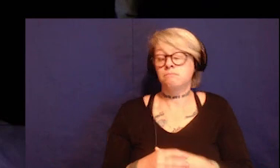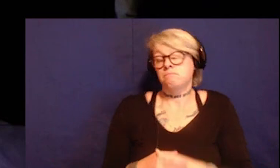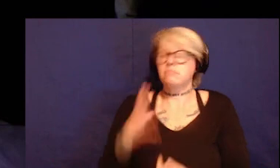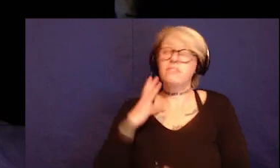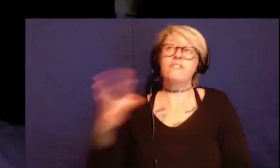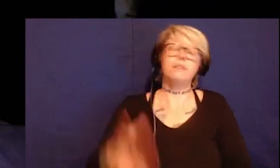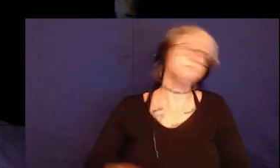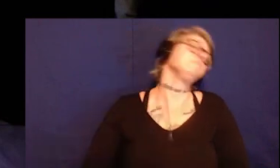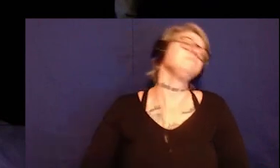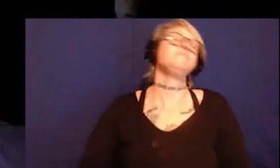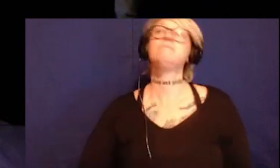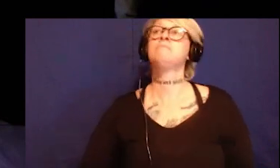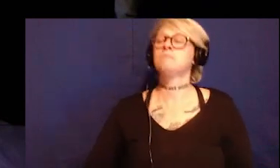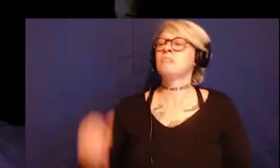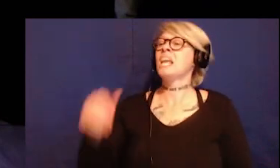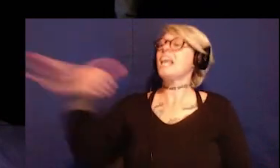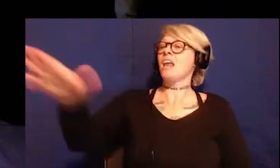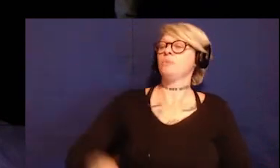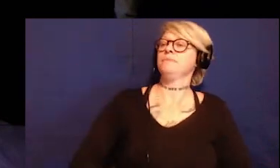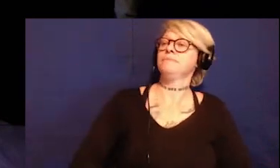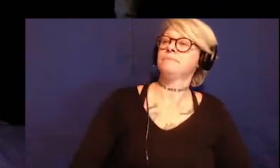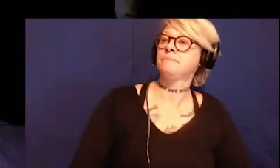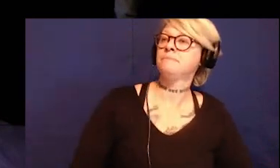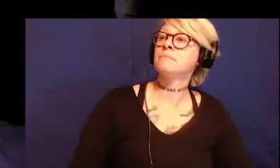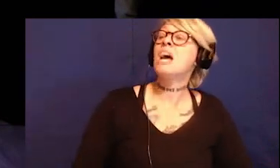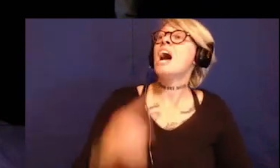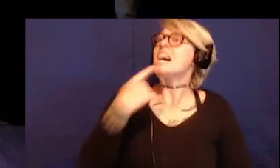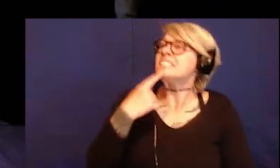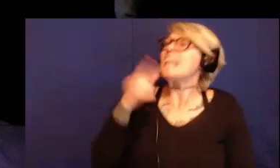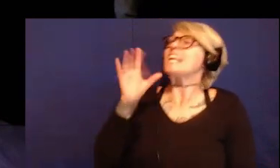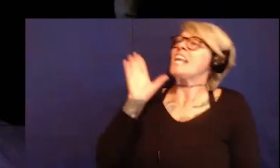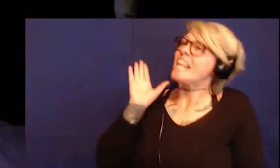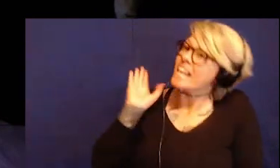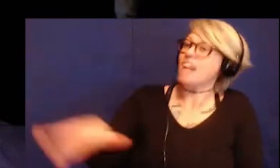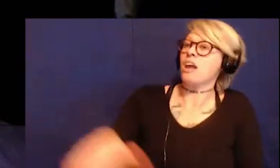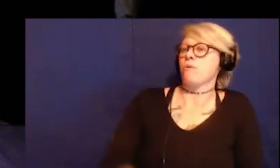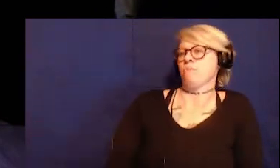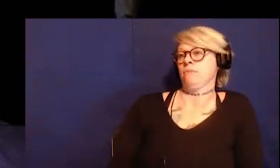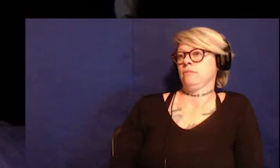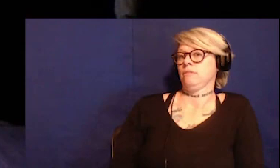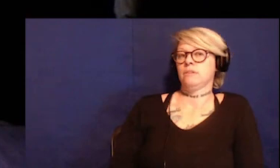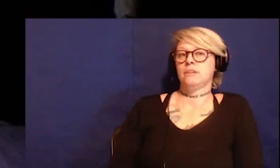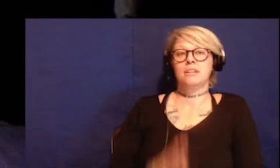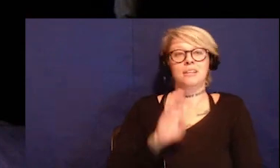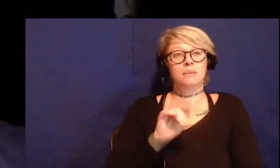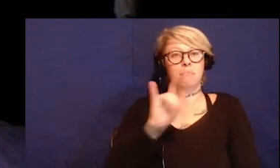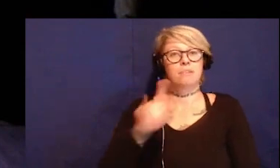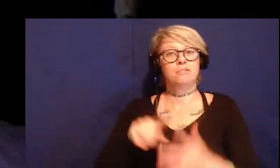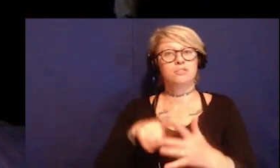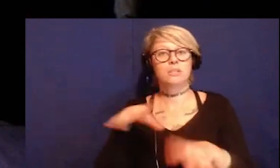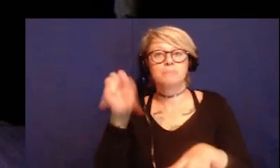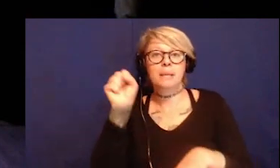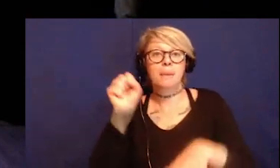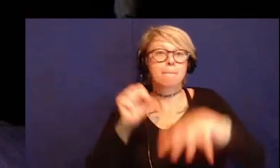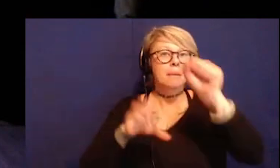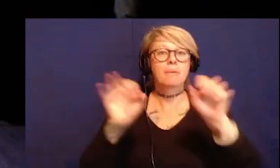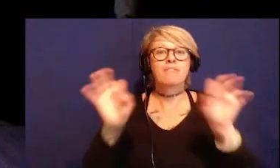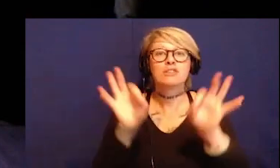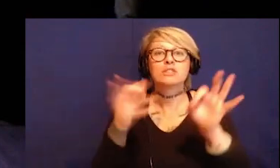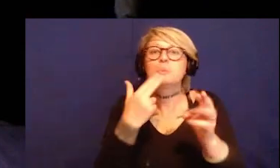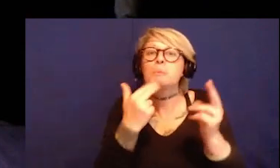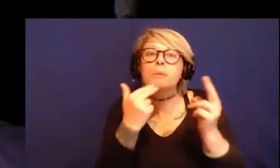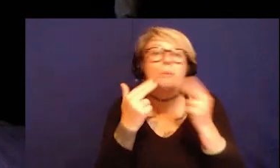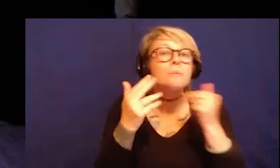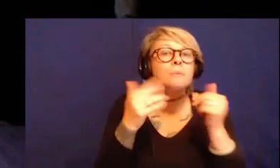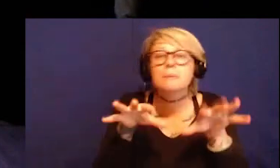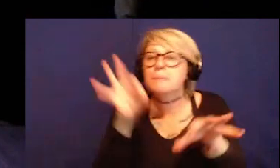Fine. Get out. I said get out! Betty starts picking out the small pieces of furniture from around her